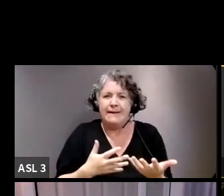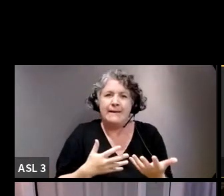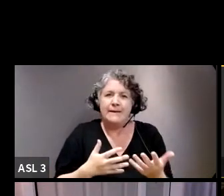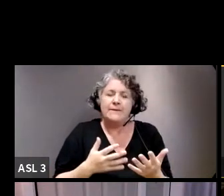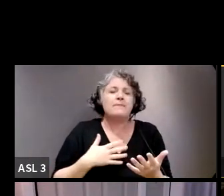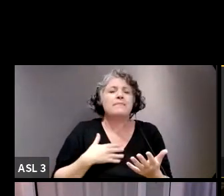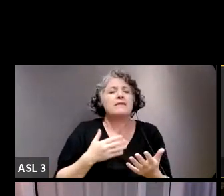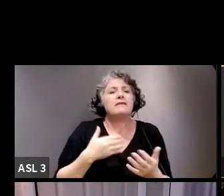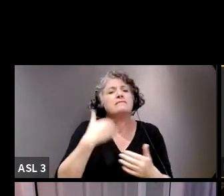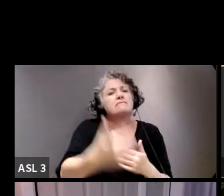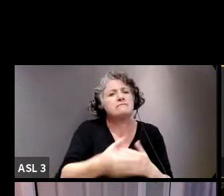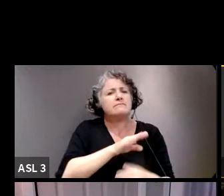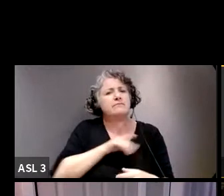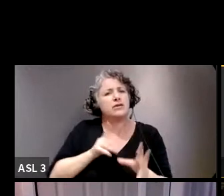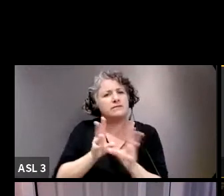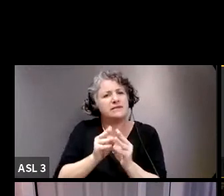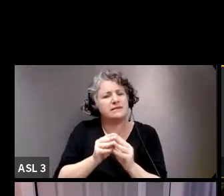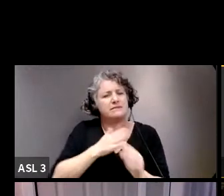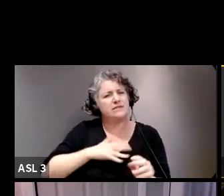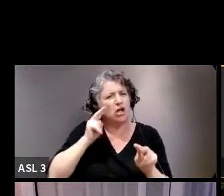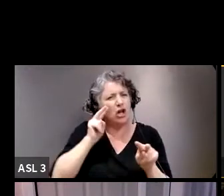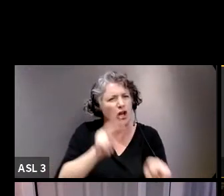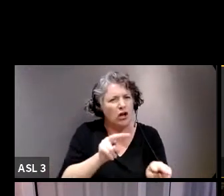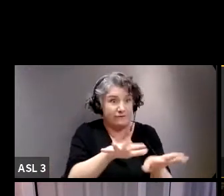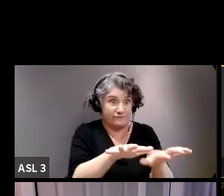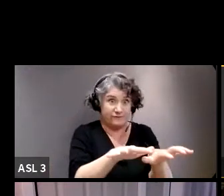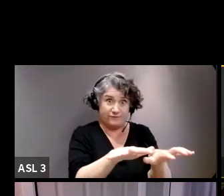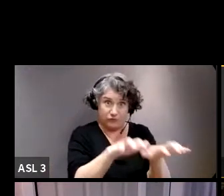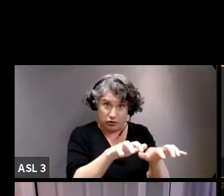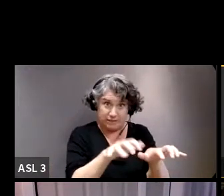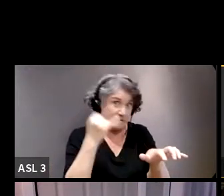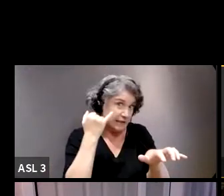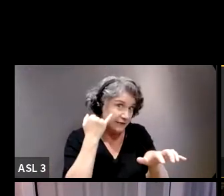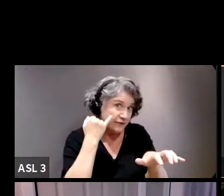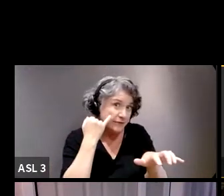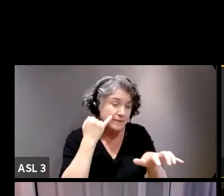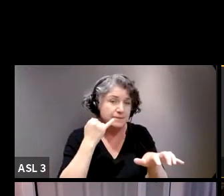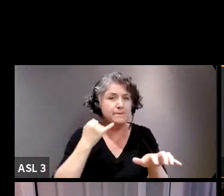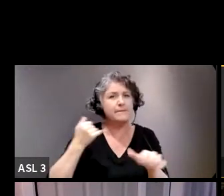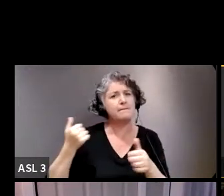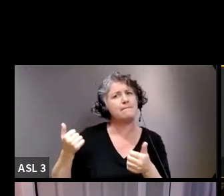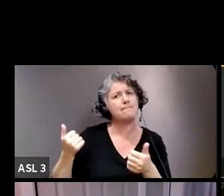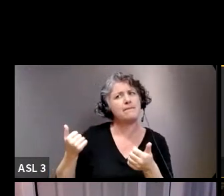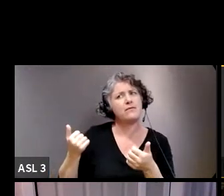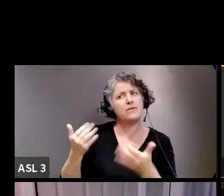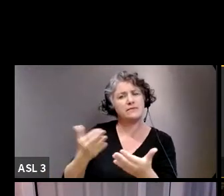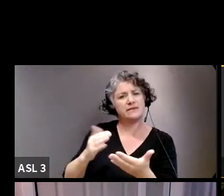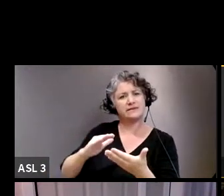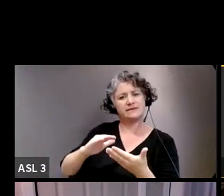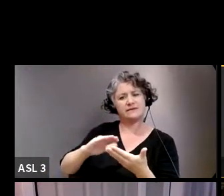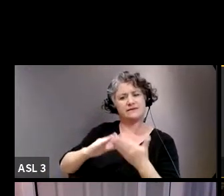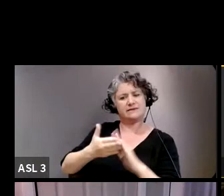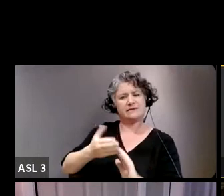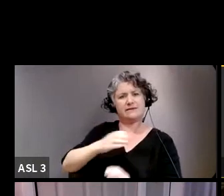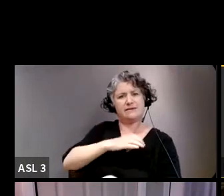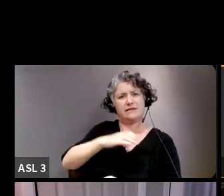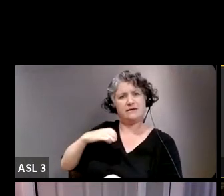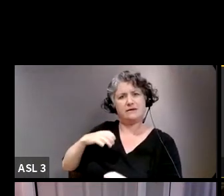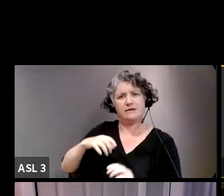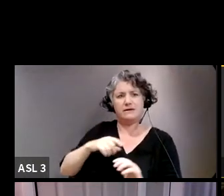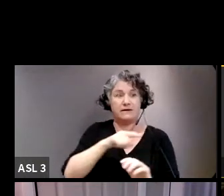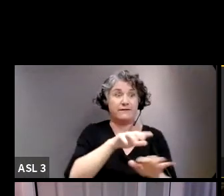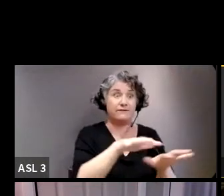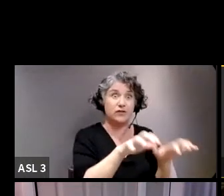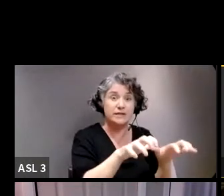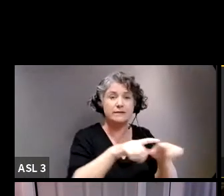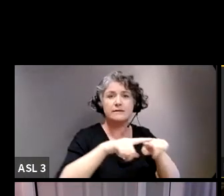it is is to look at a freeze of the budget with the explicit recommendation of city council that this is conditional on the funds being